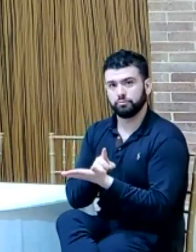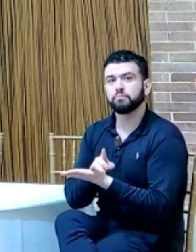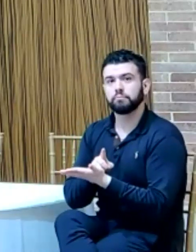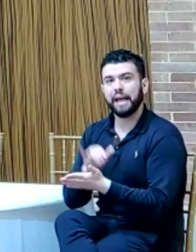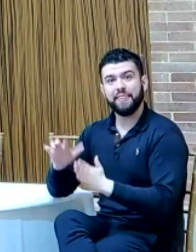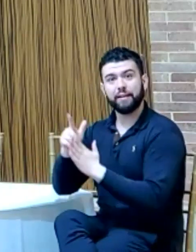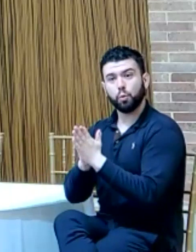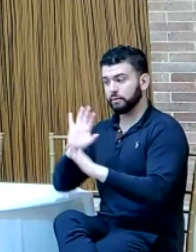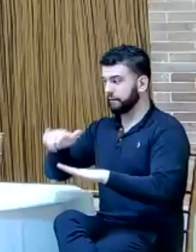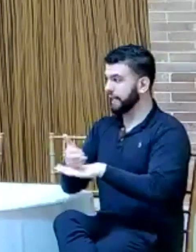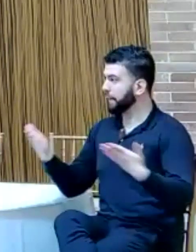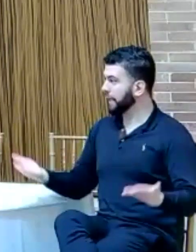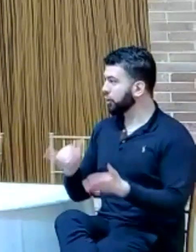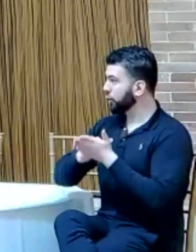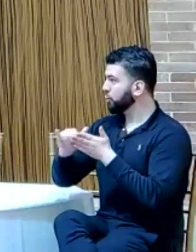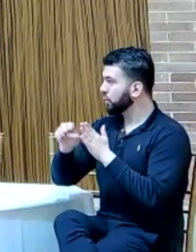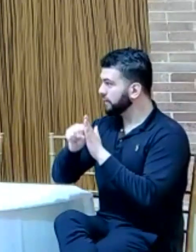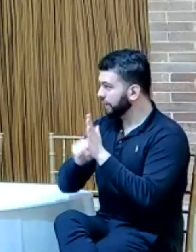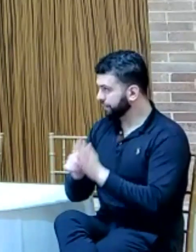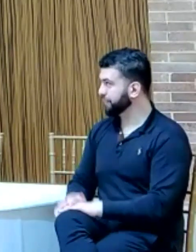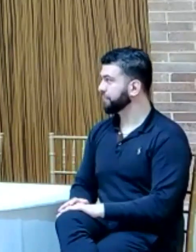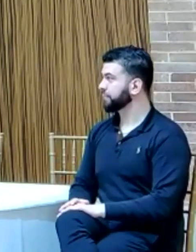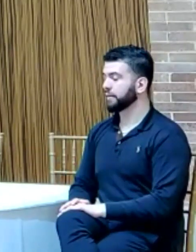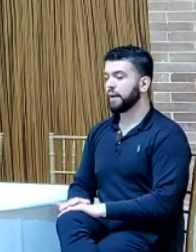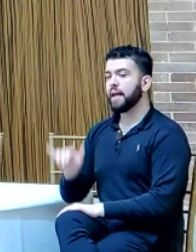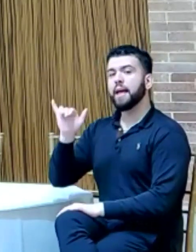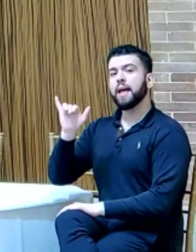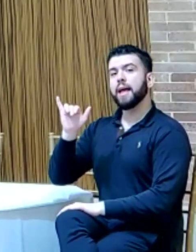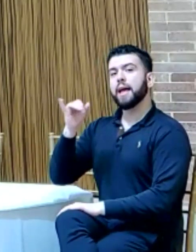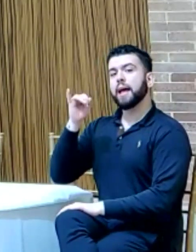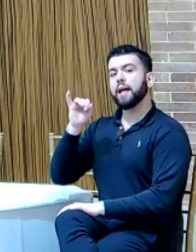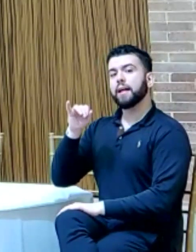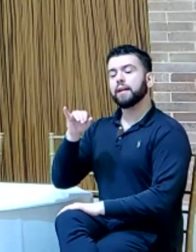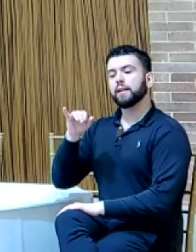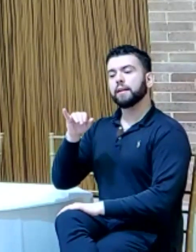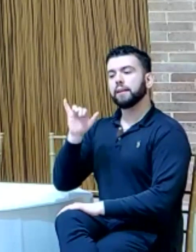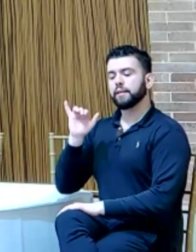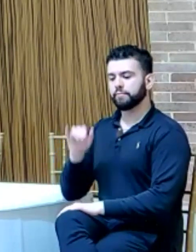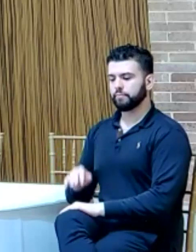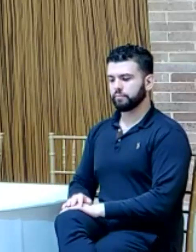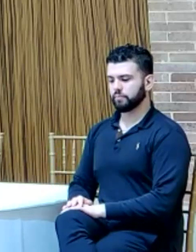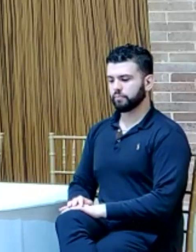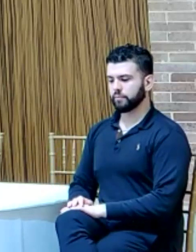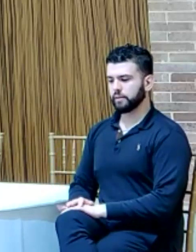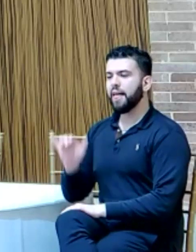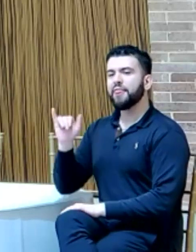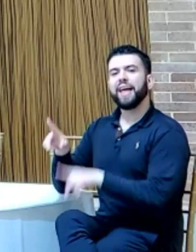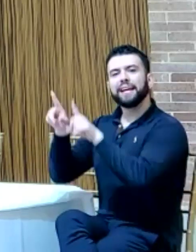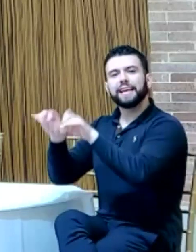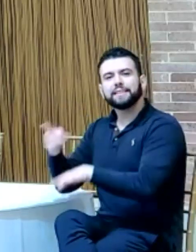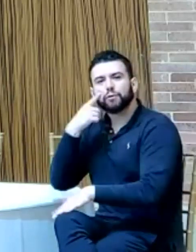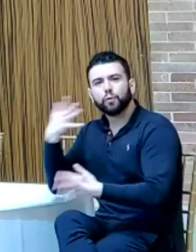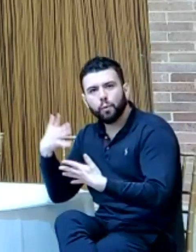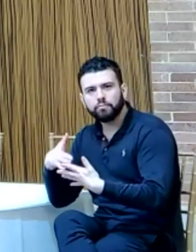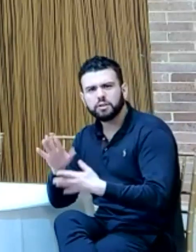have if in fact that testing is tied to trying to uncover discrimination based on the fair